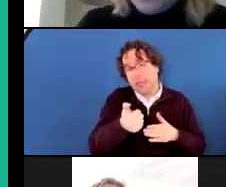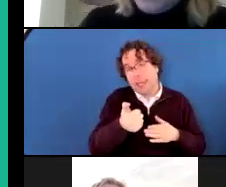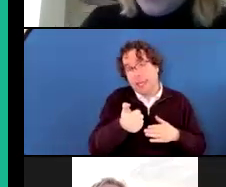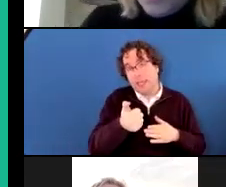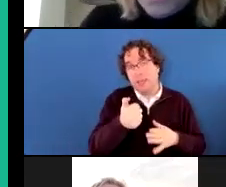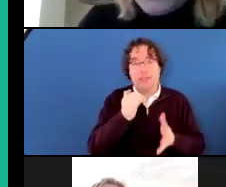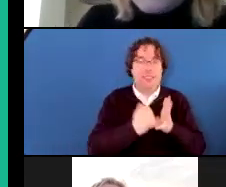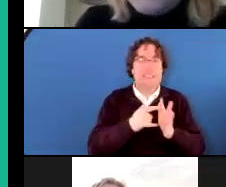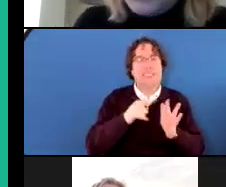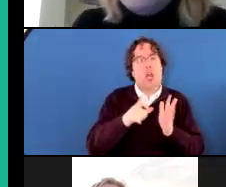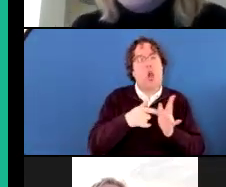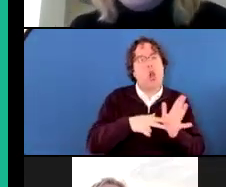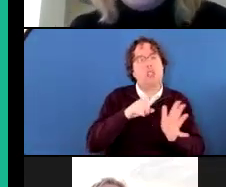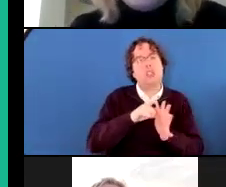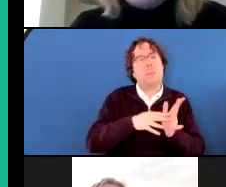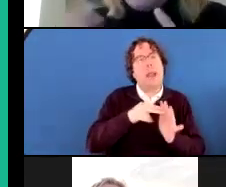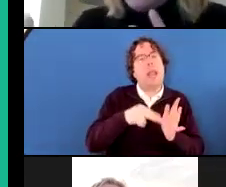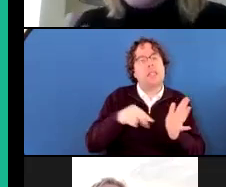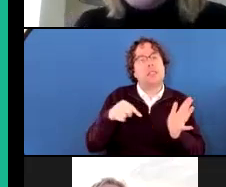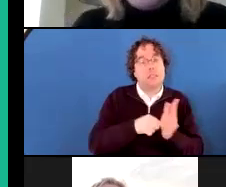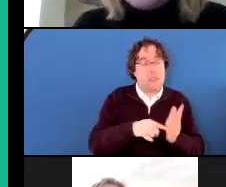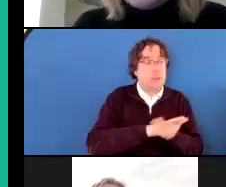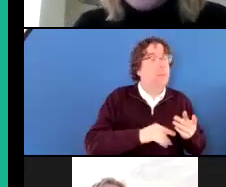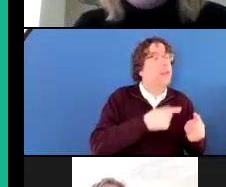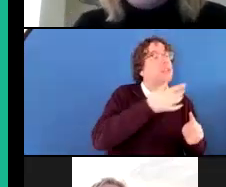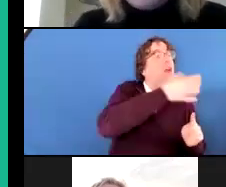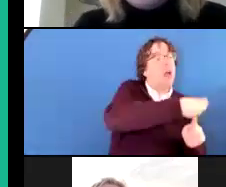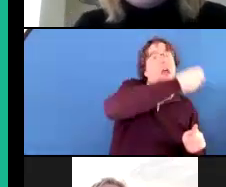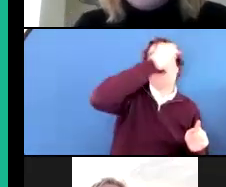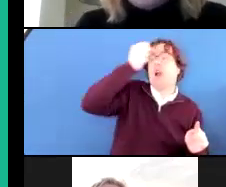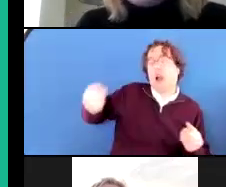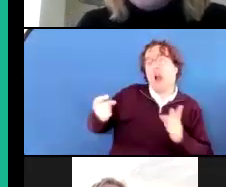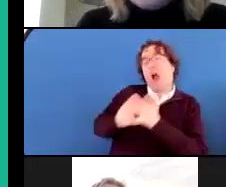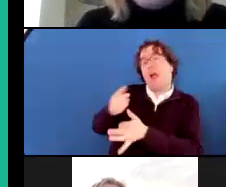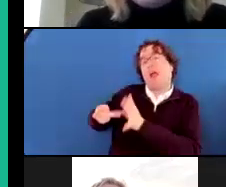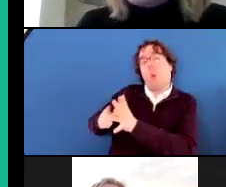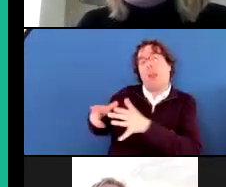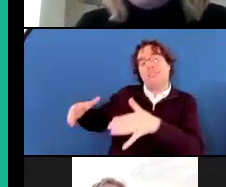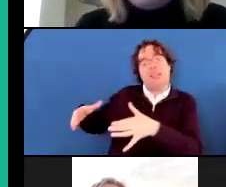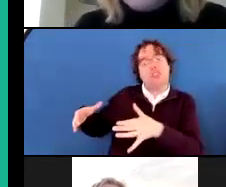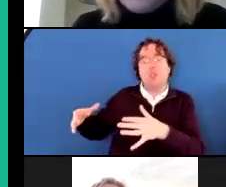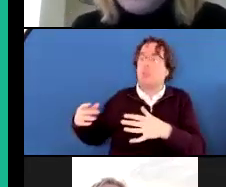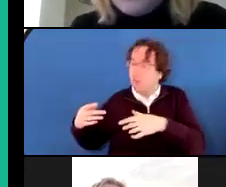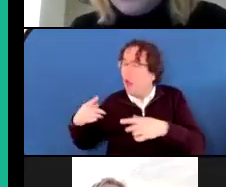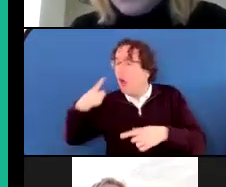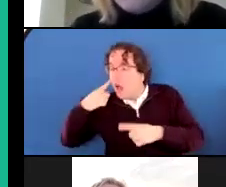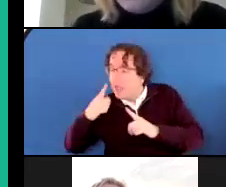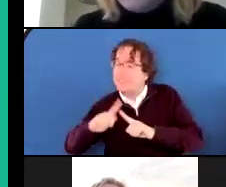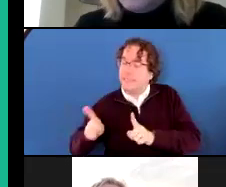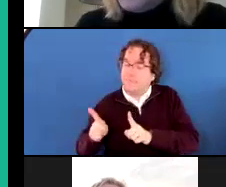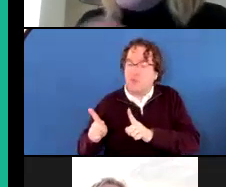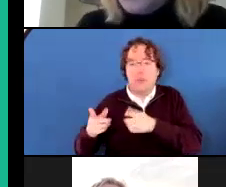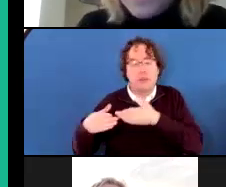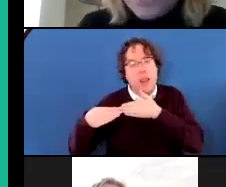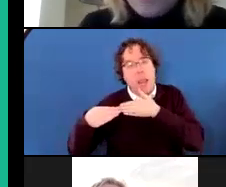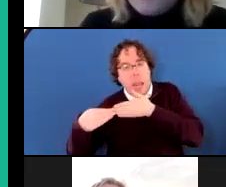within a host organisation. The idea behind the secondment is that you get to experience a different type of leadership